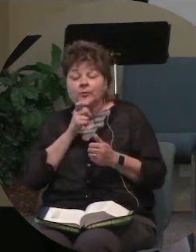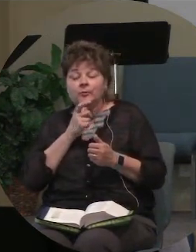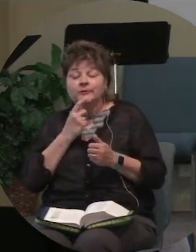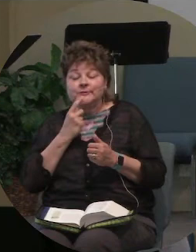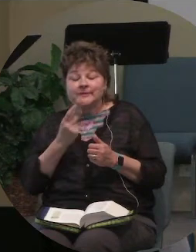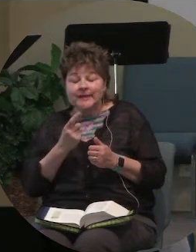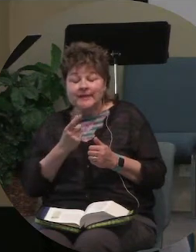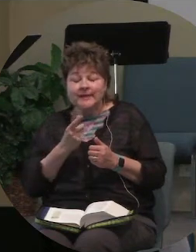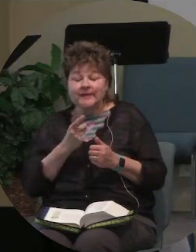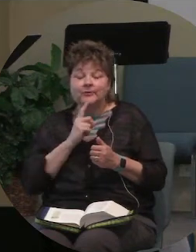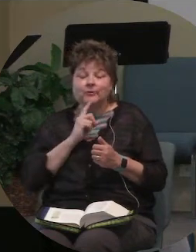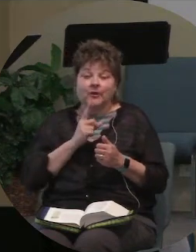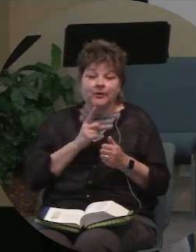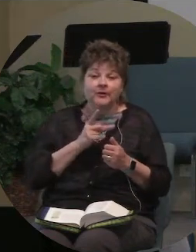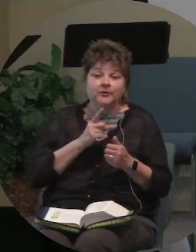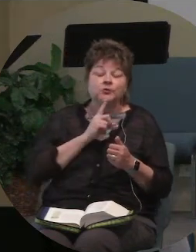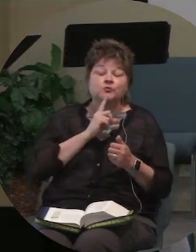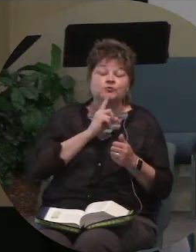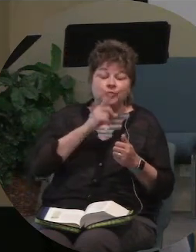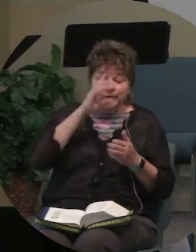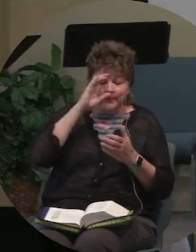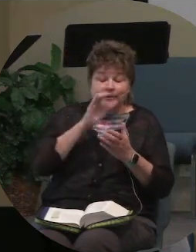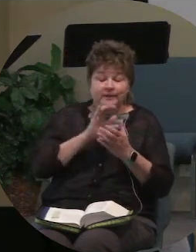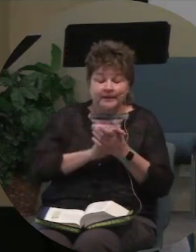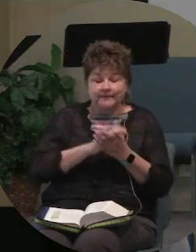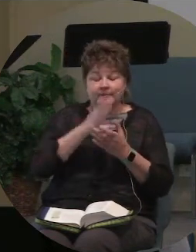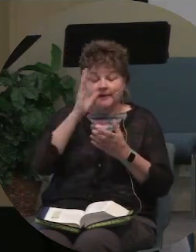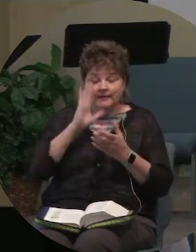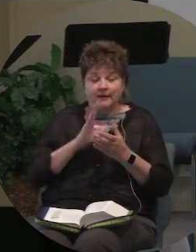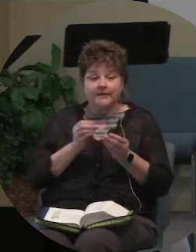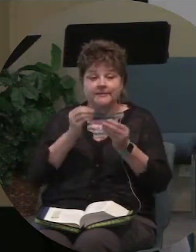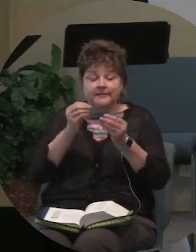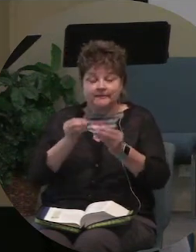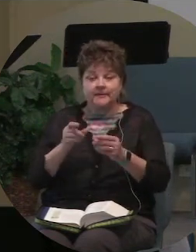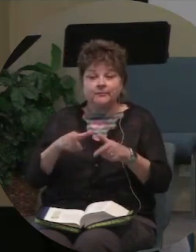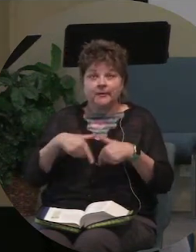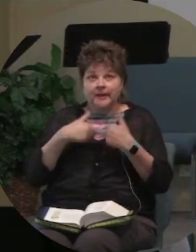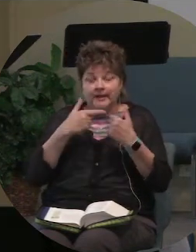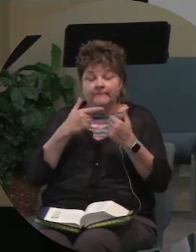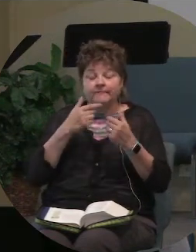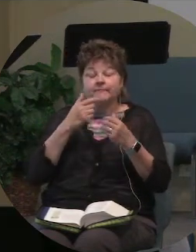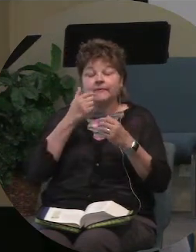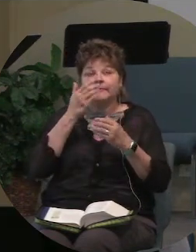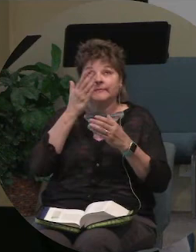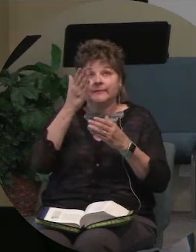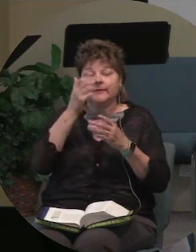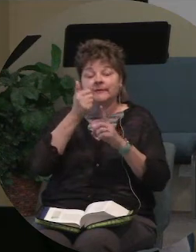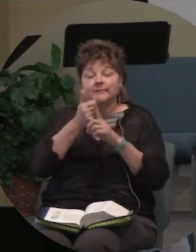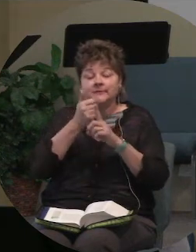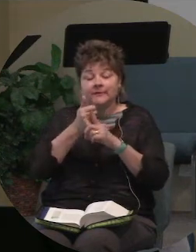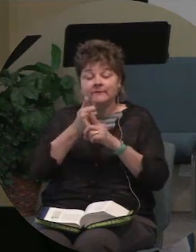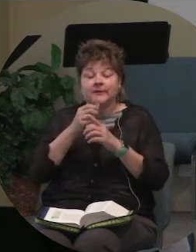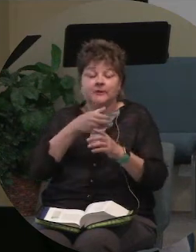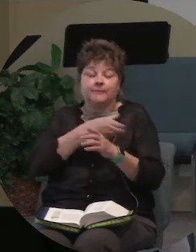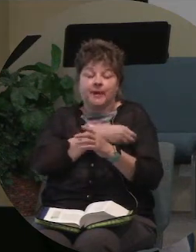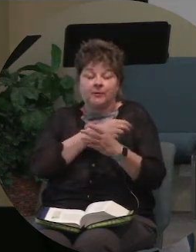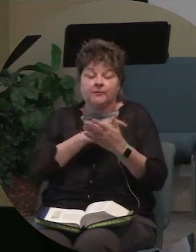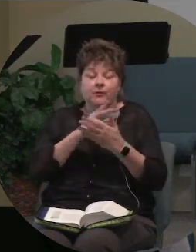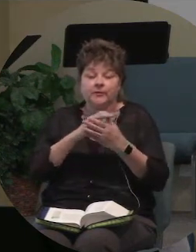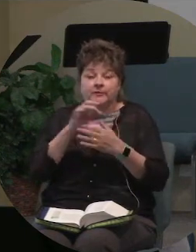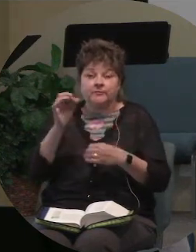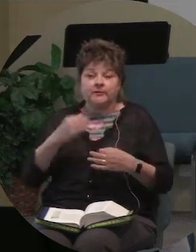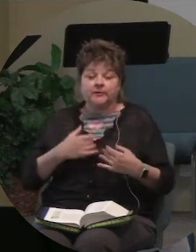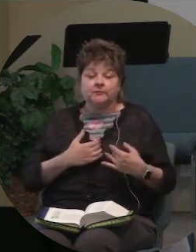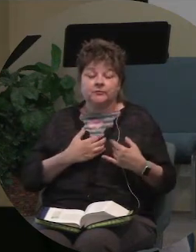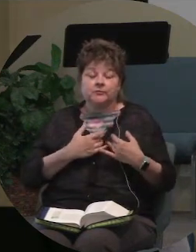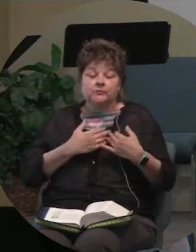Do you truly believe that God has granted you life in Him, in Himself? That the power of the Holy Spirit stirs in your heart and